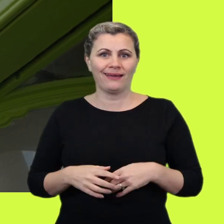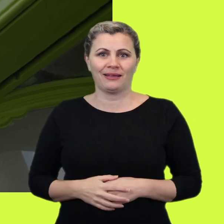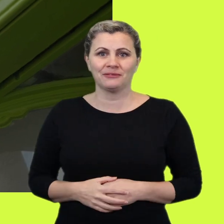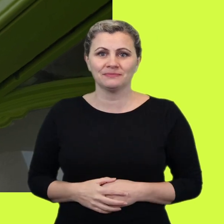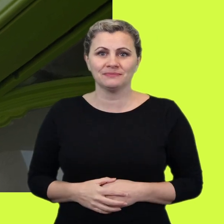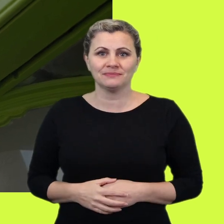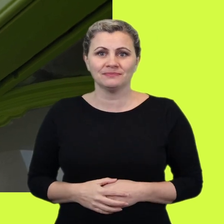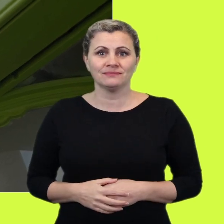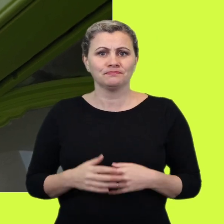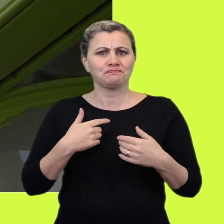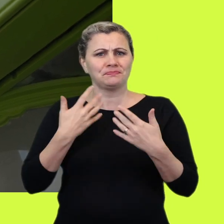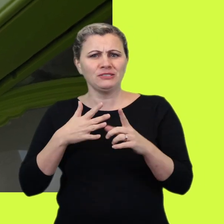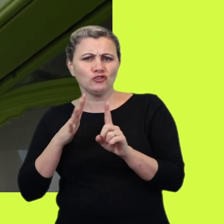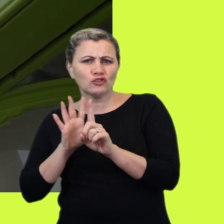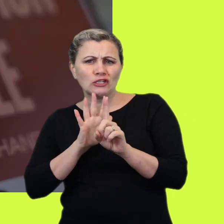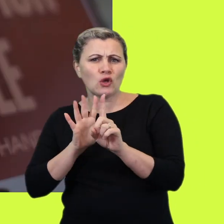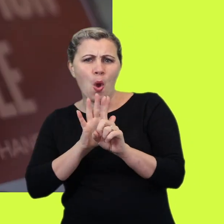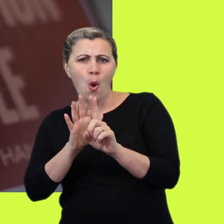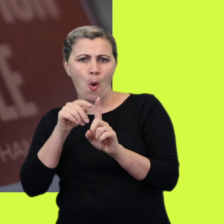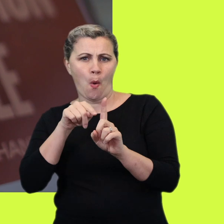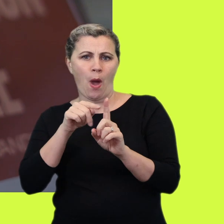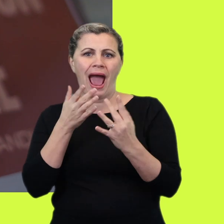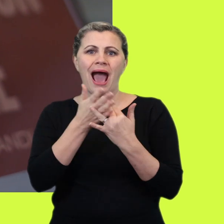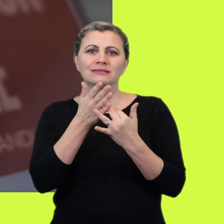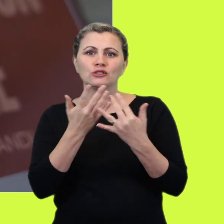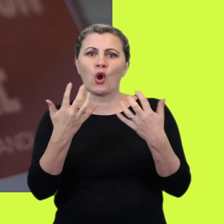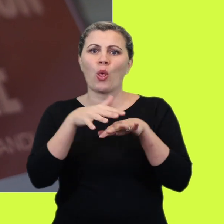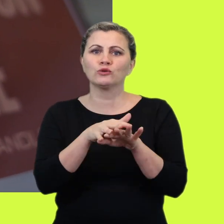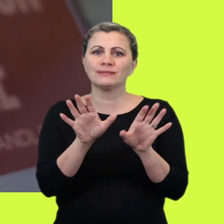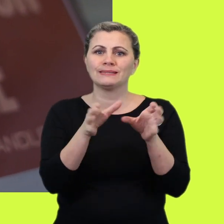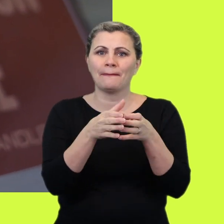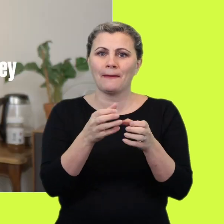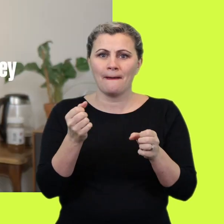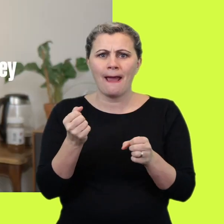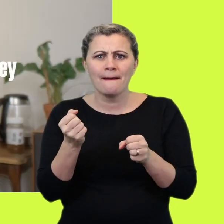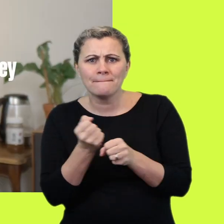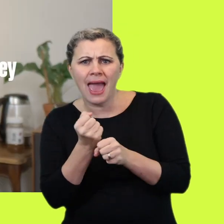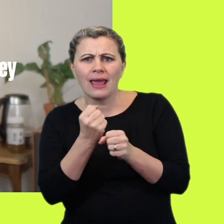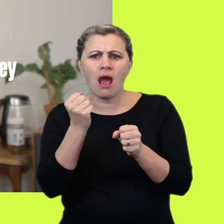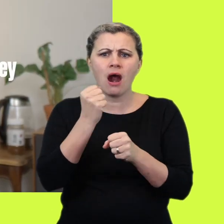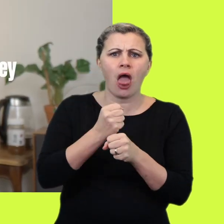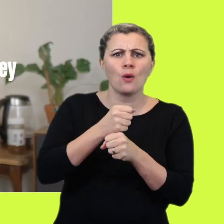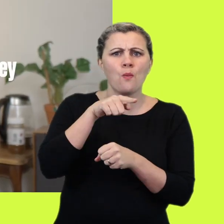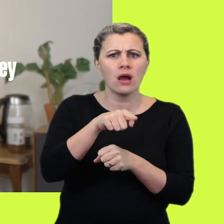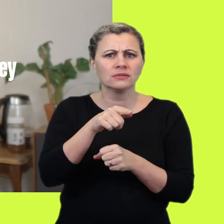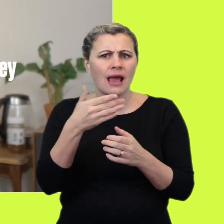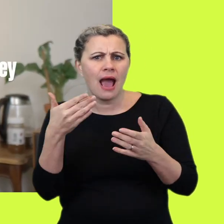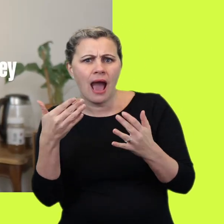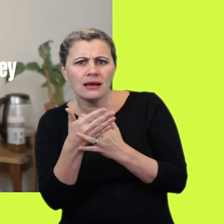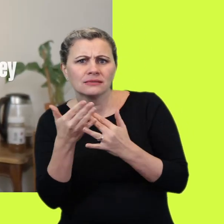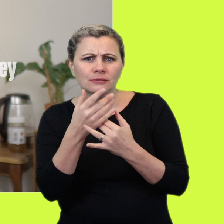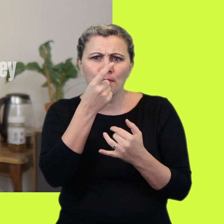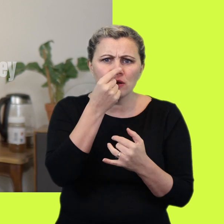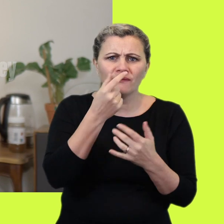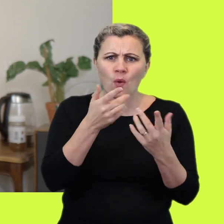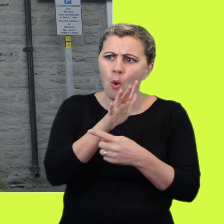So I've predominantly been shadowing the Access and Inclusion team and looking at how we can make GALWAD as accessible as possible to as many